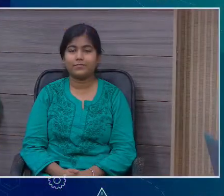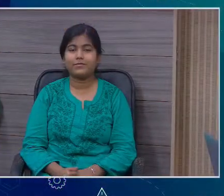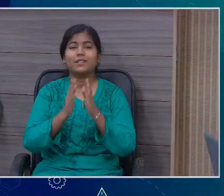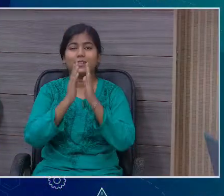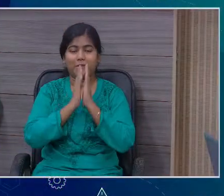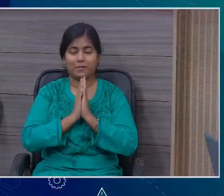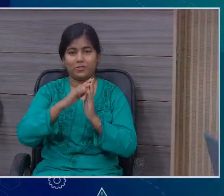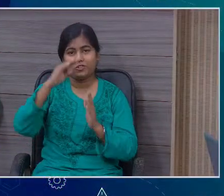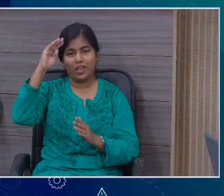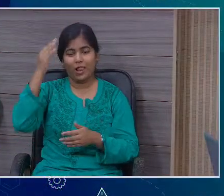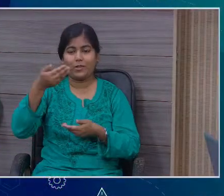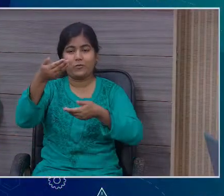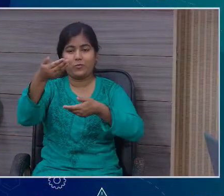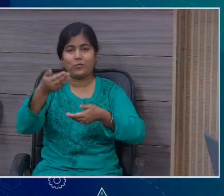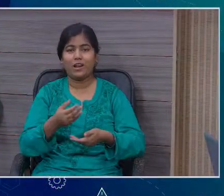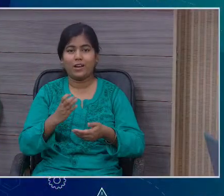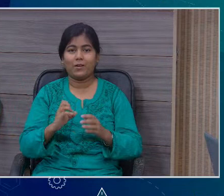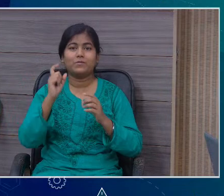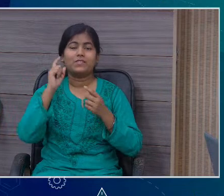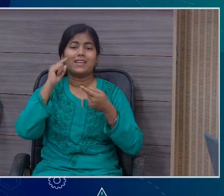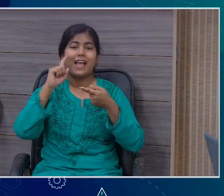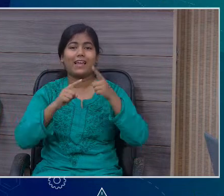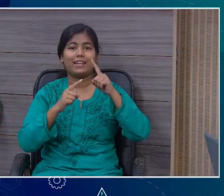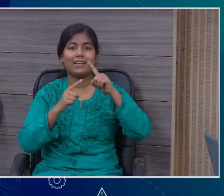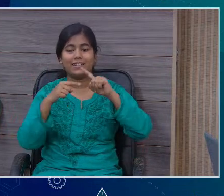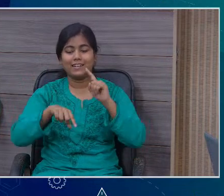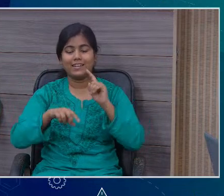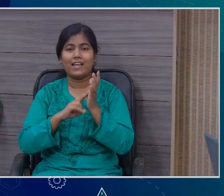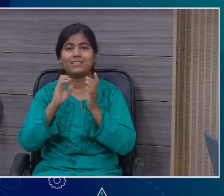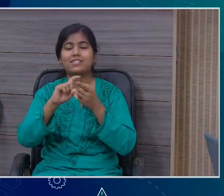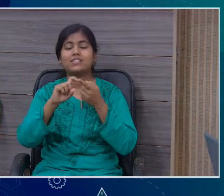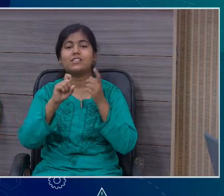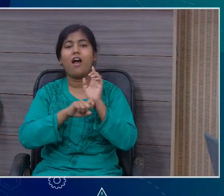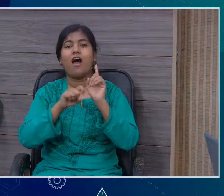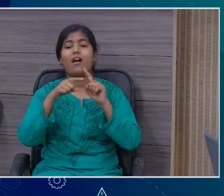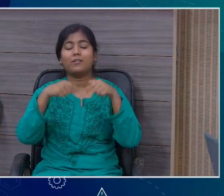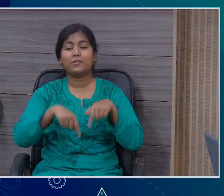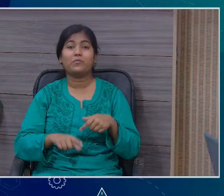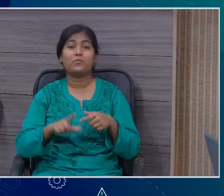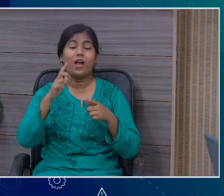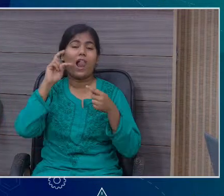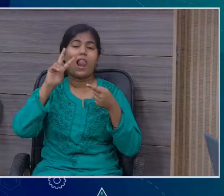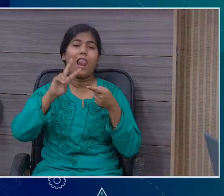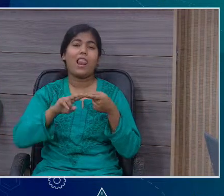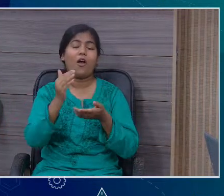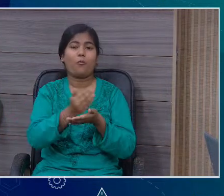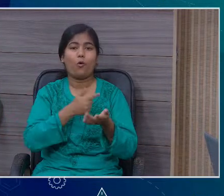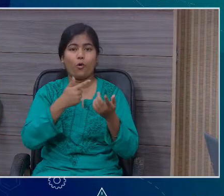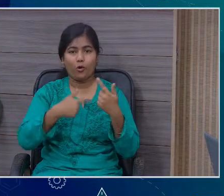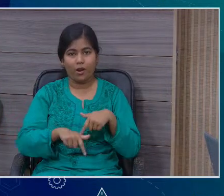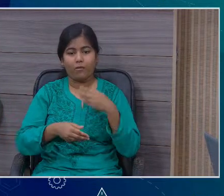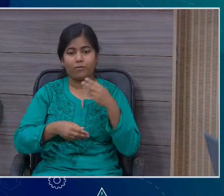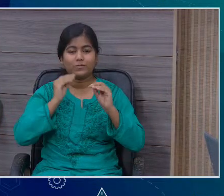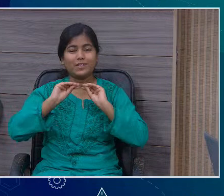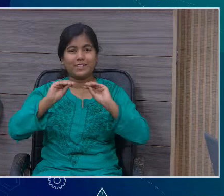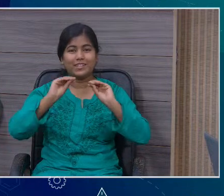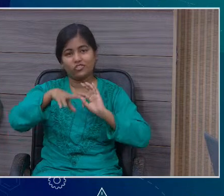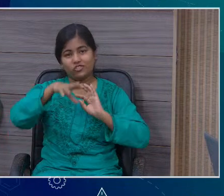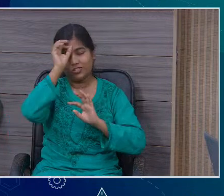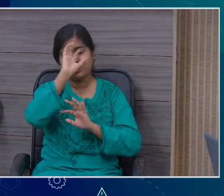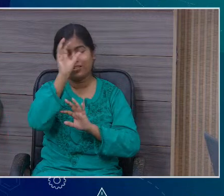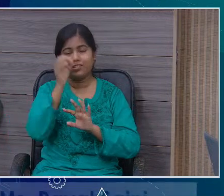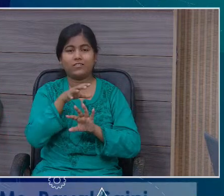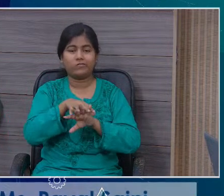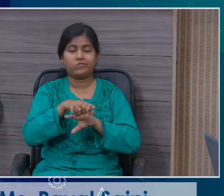Namaskar, hello and welcome to CIET NCERT's live phone-in special program of Teaching Learning Interventions for Inclusive